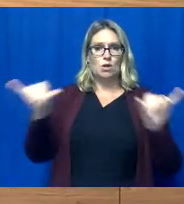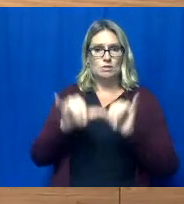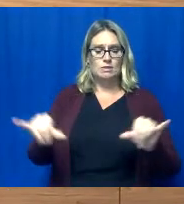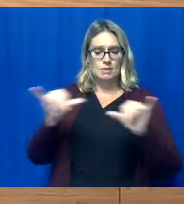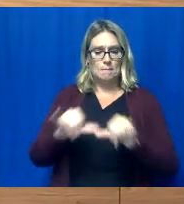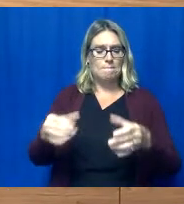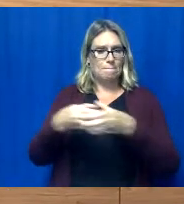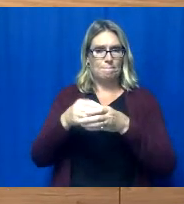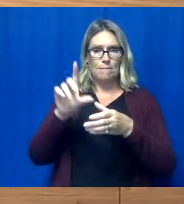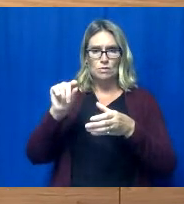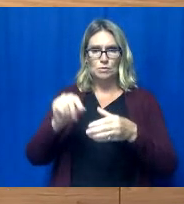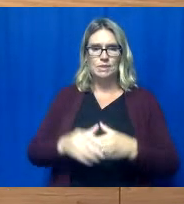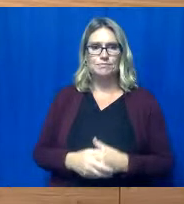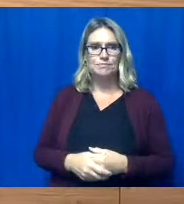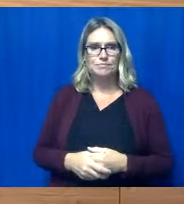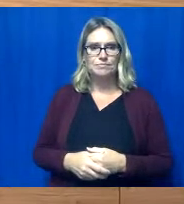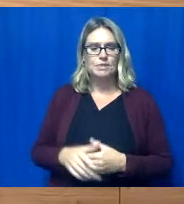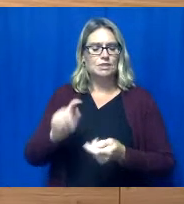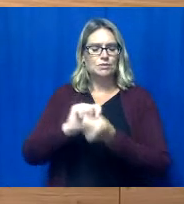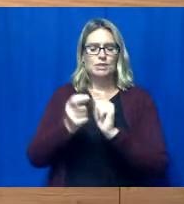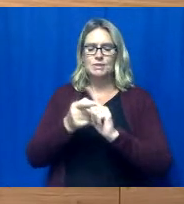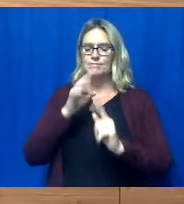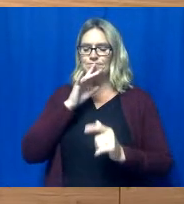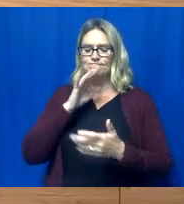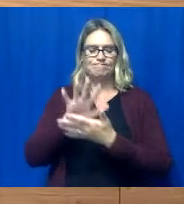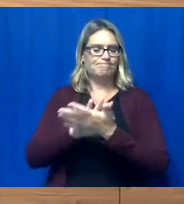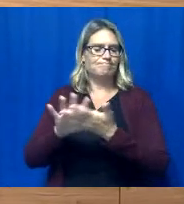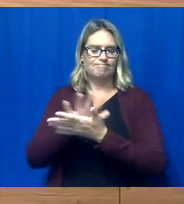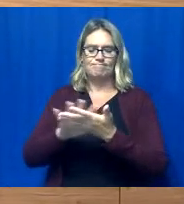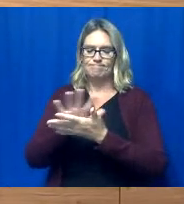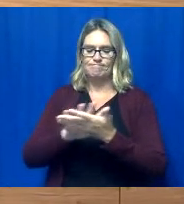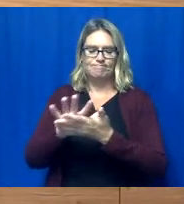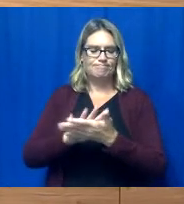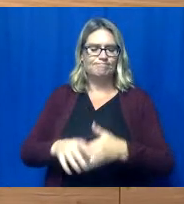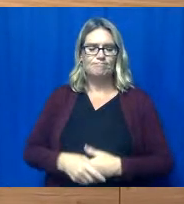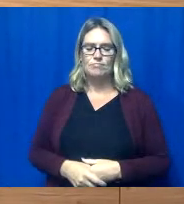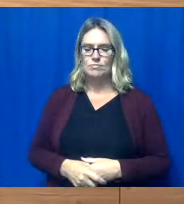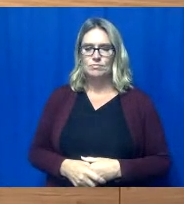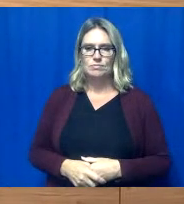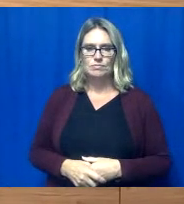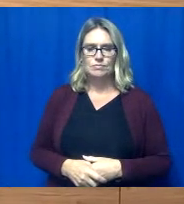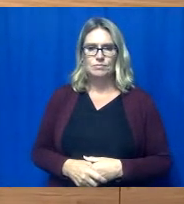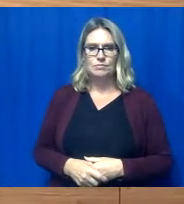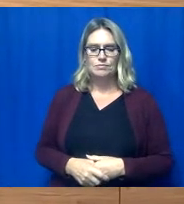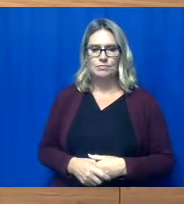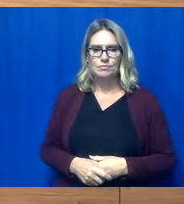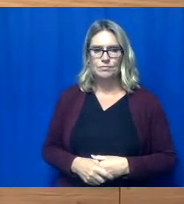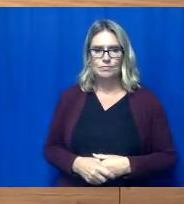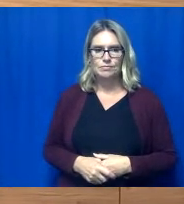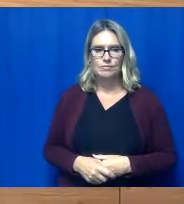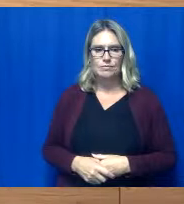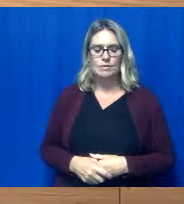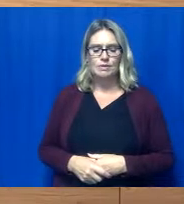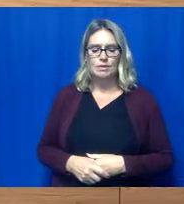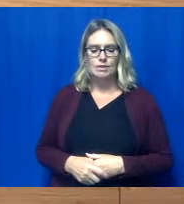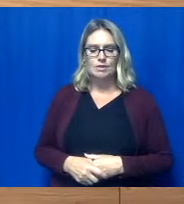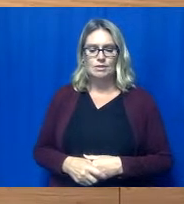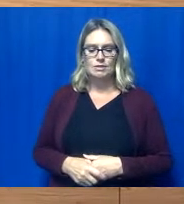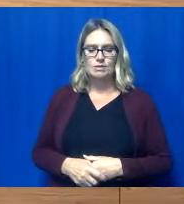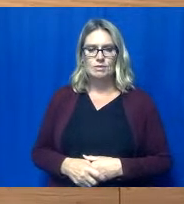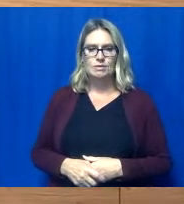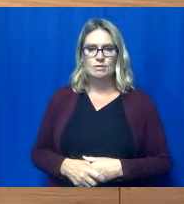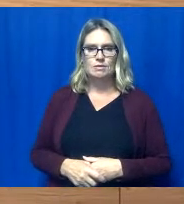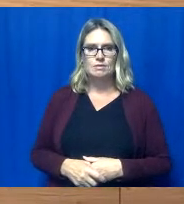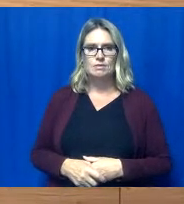last time we included 20 people from a household. So I'm wondering, what is the definition regarding